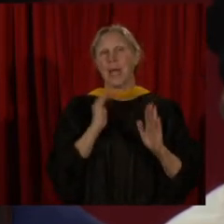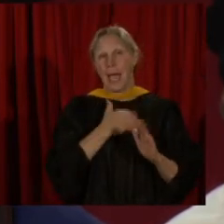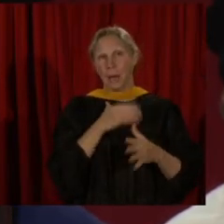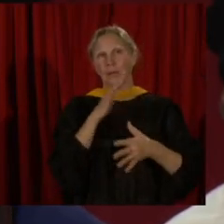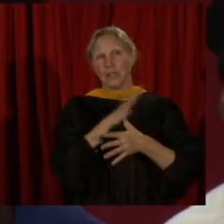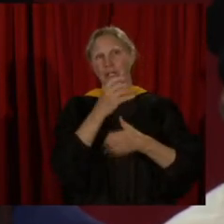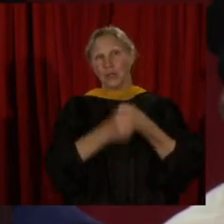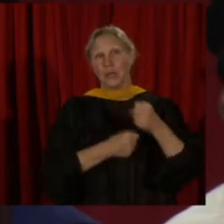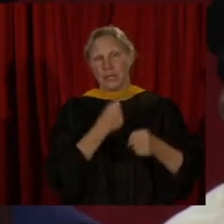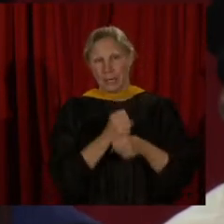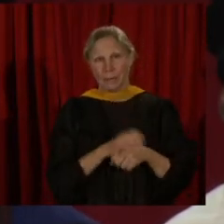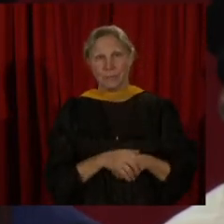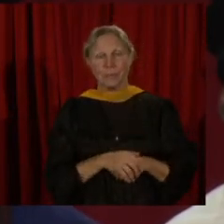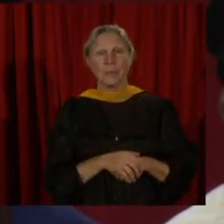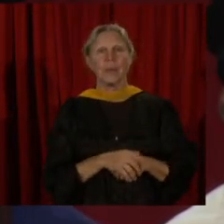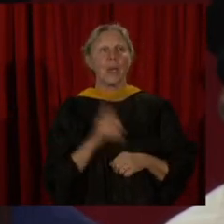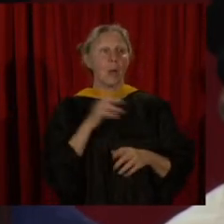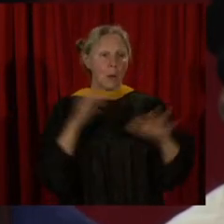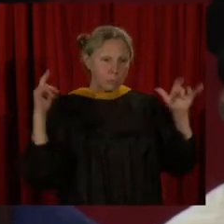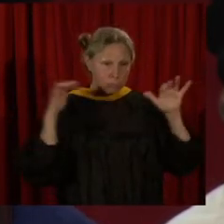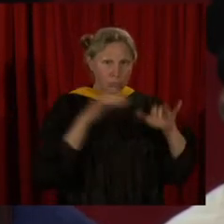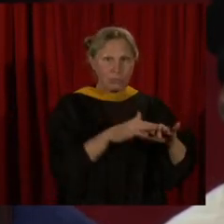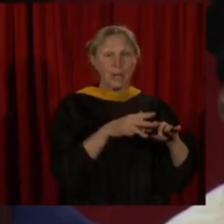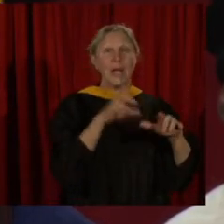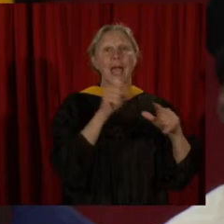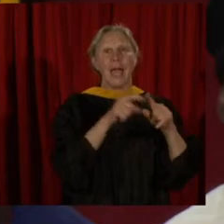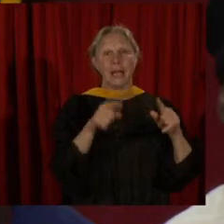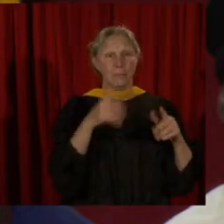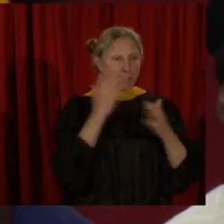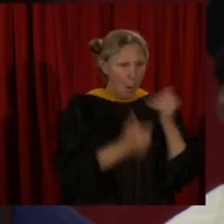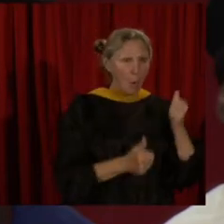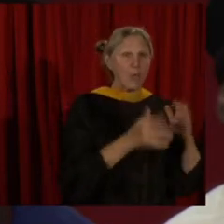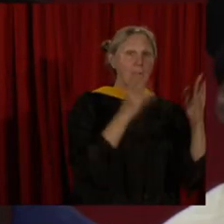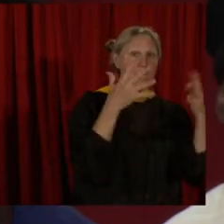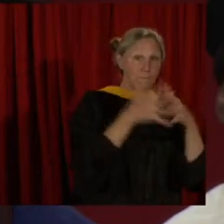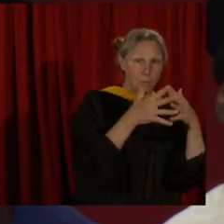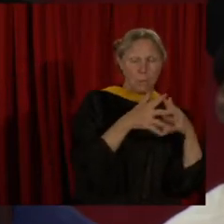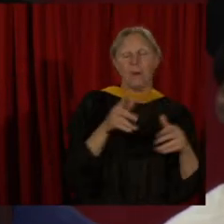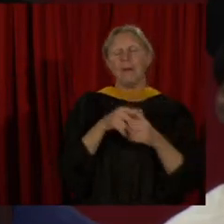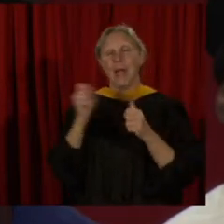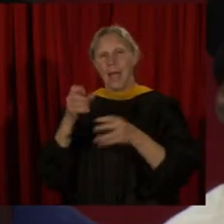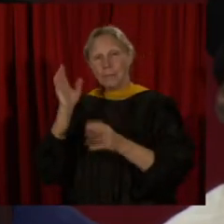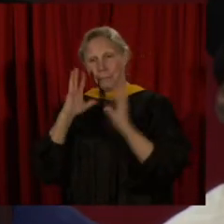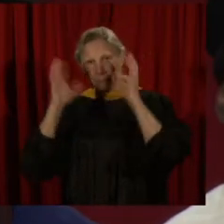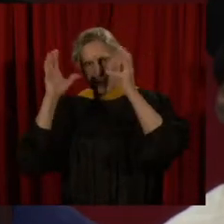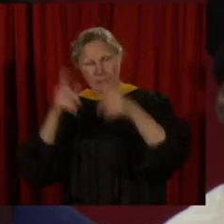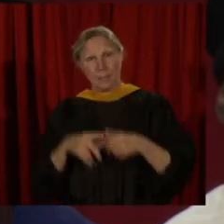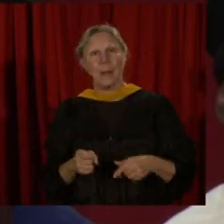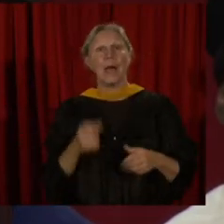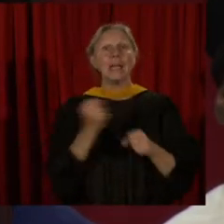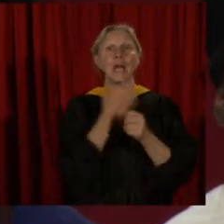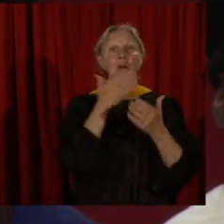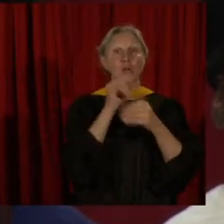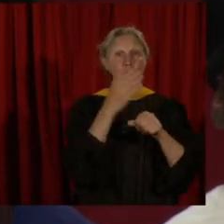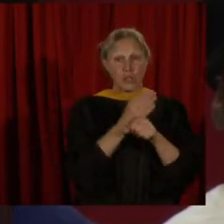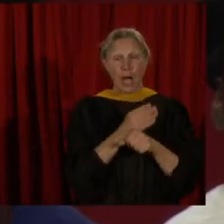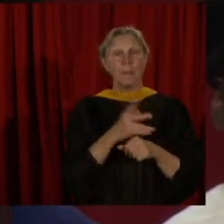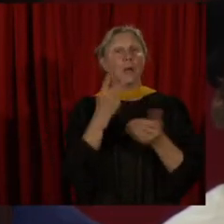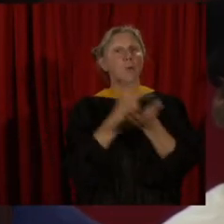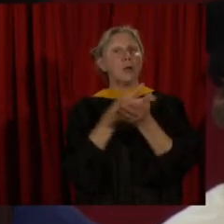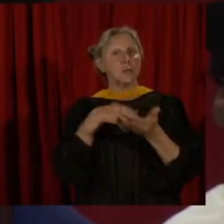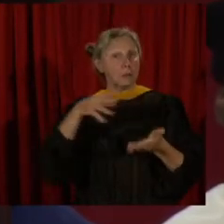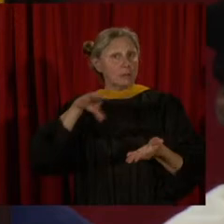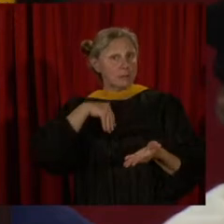year. We rushed the field and the court, landed our dream jobs, were accepted into grad school,